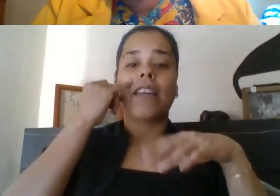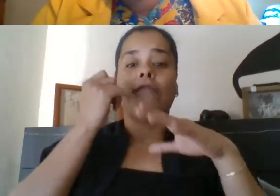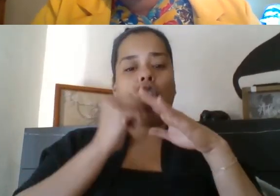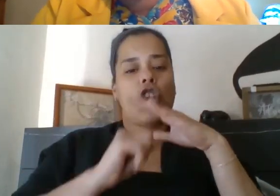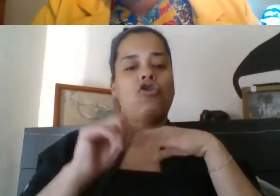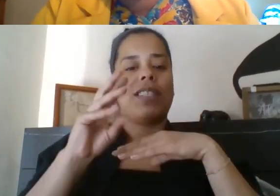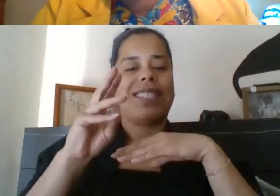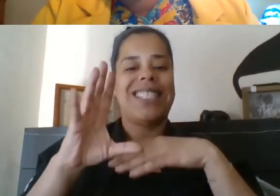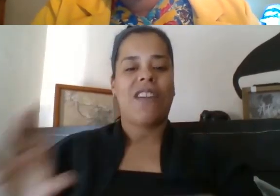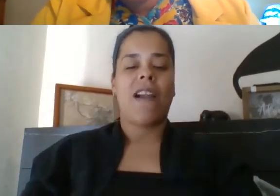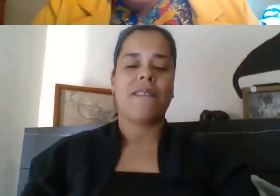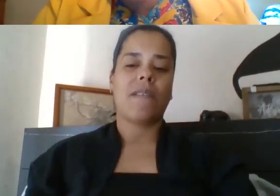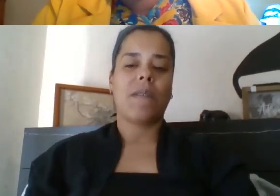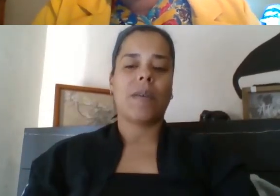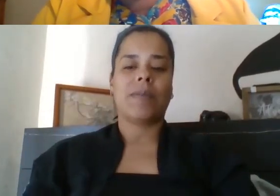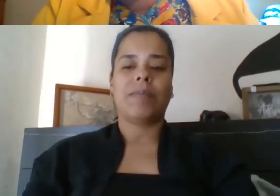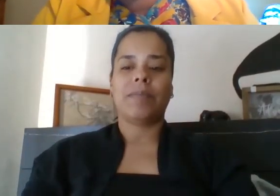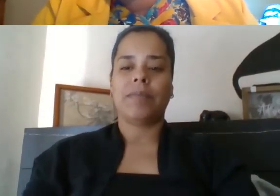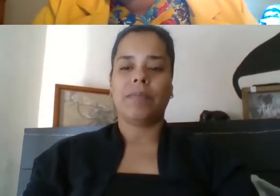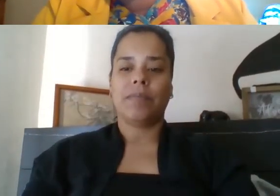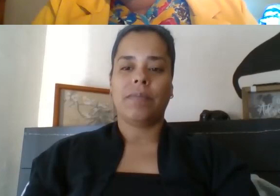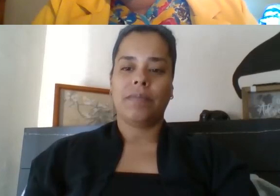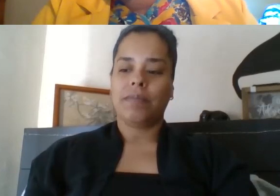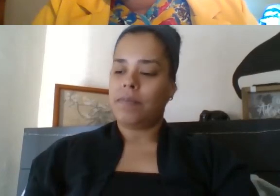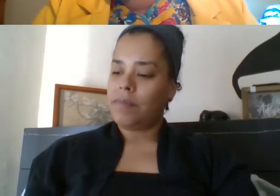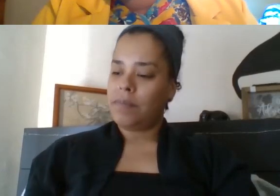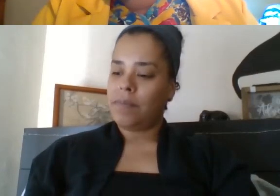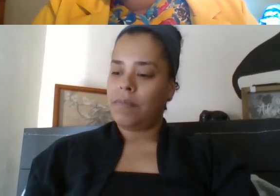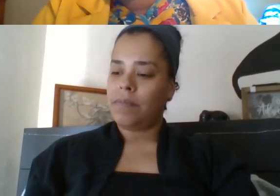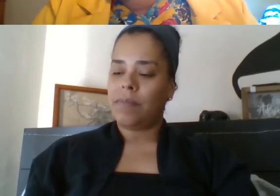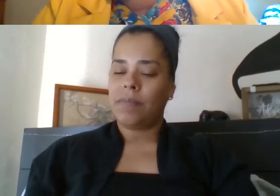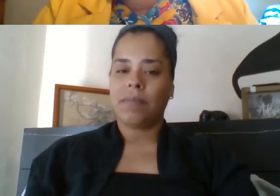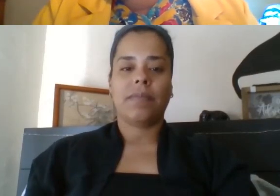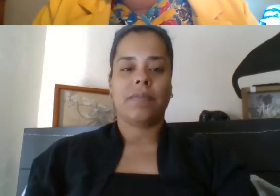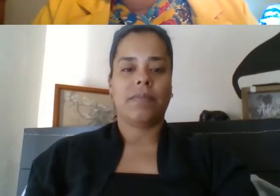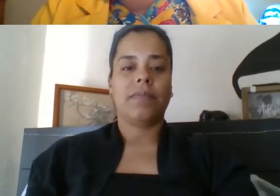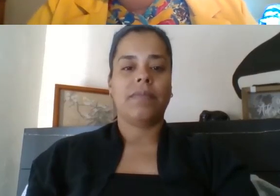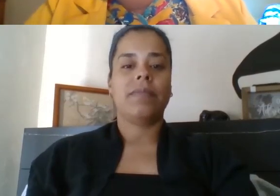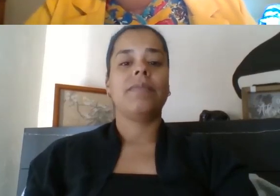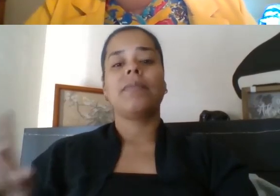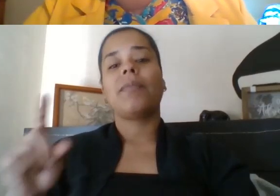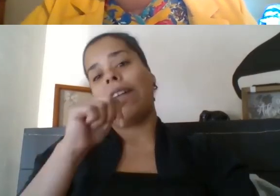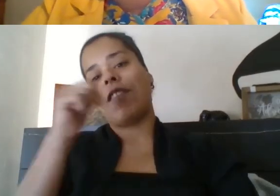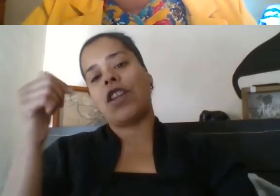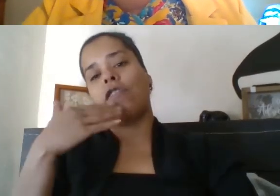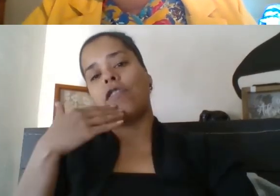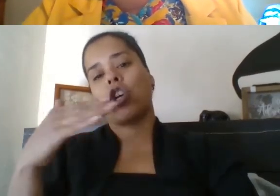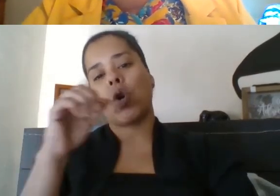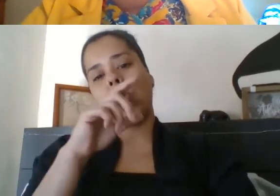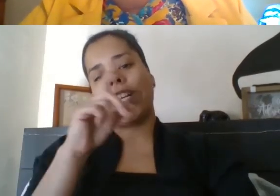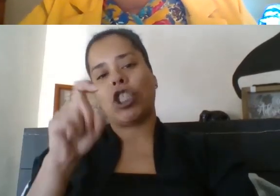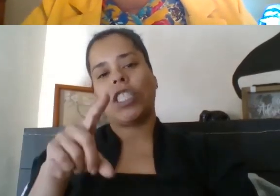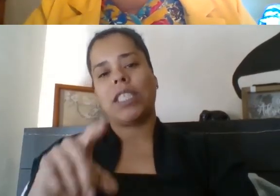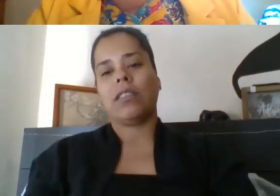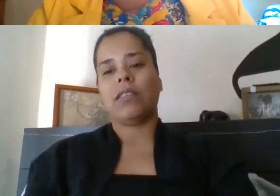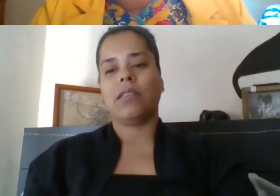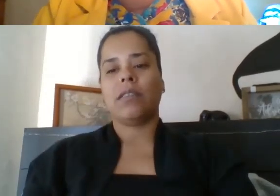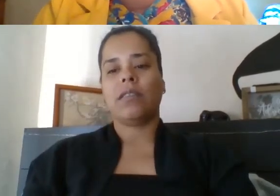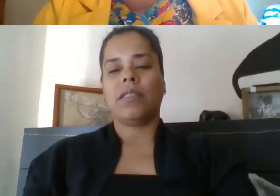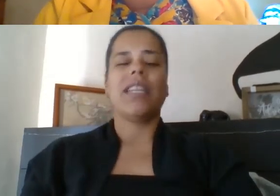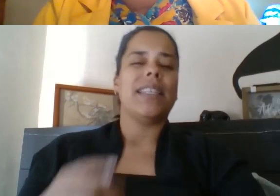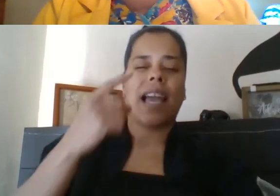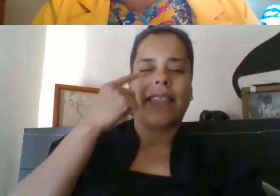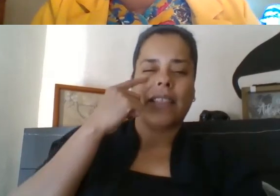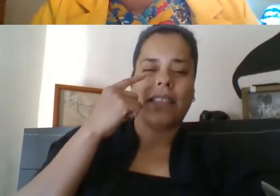65, you can get SSDI. I got a good question. Frame is 16 to